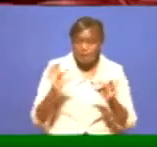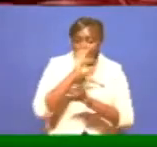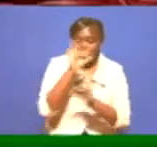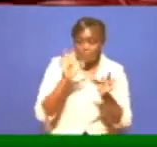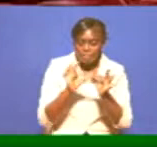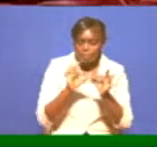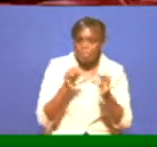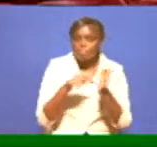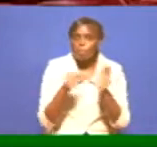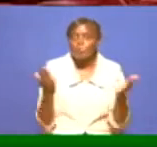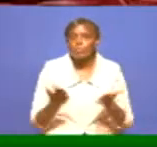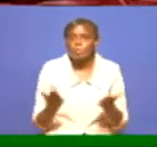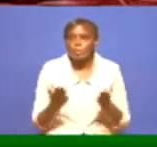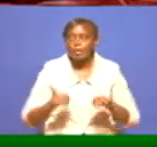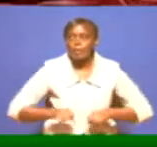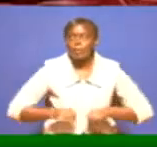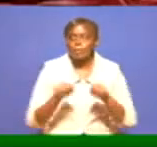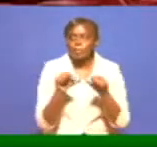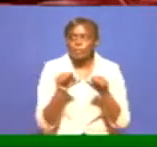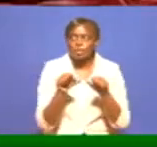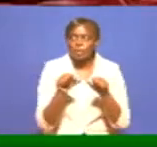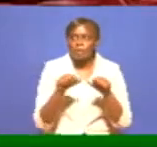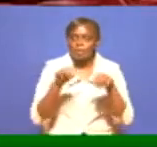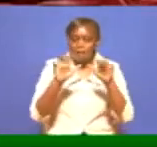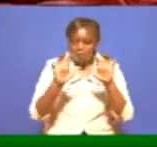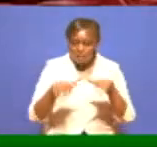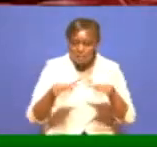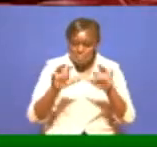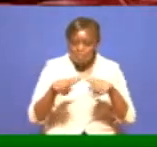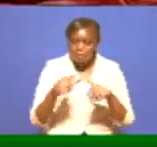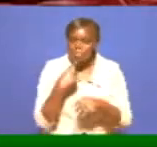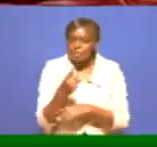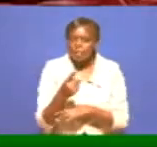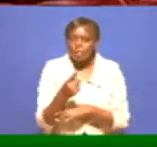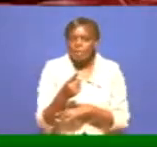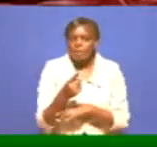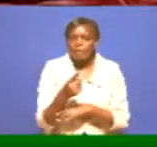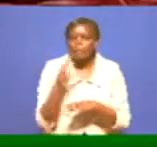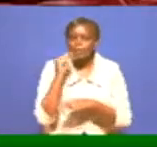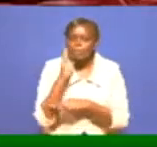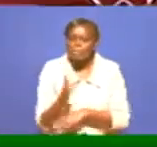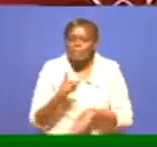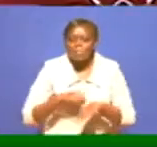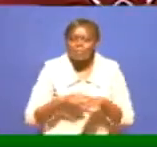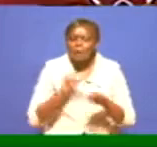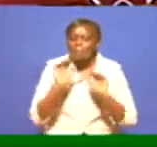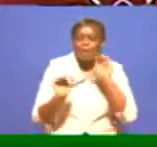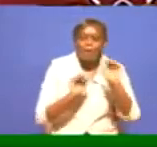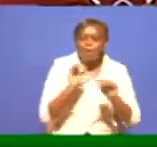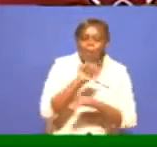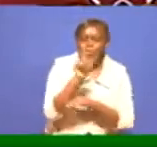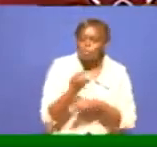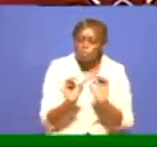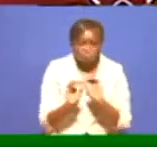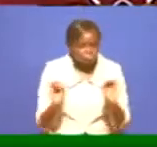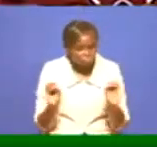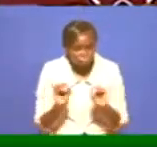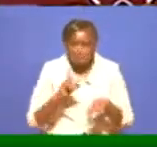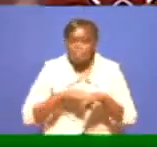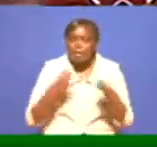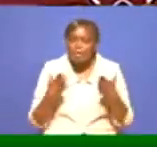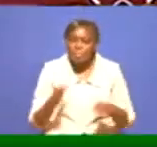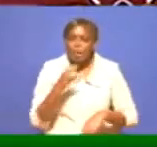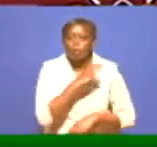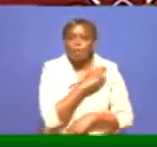out of order? The Chair of Agriculture said. Honorable Speaker, this is not the time of asking questions. This is the time of the